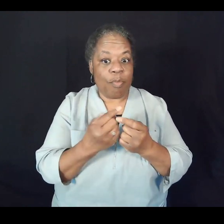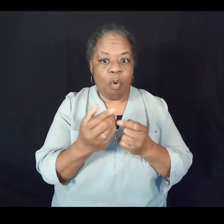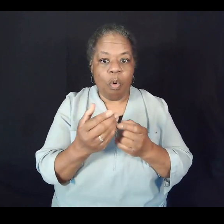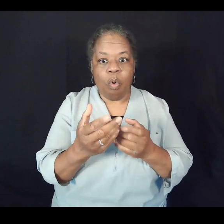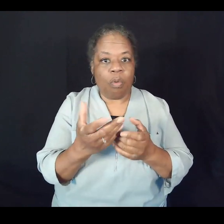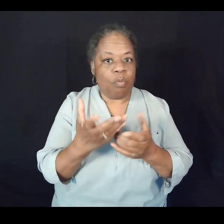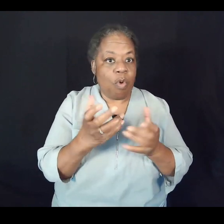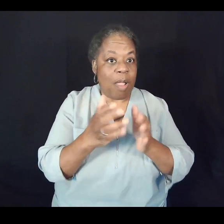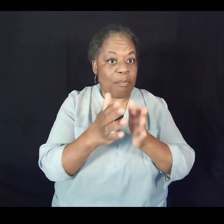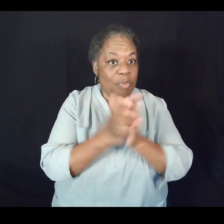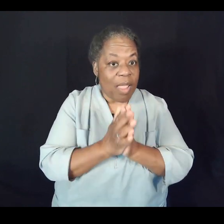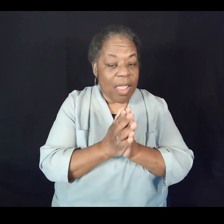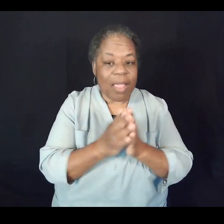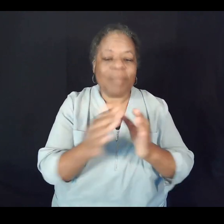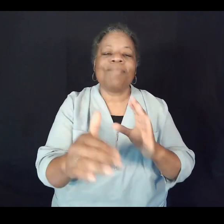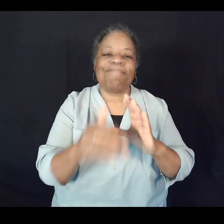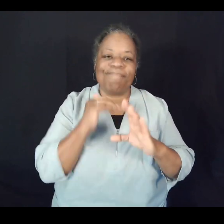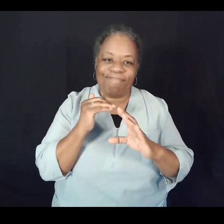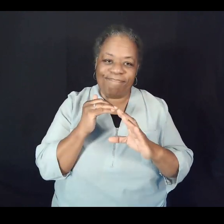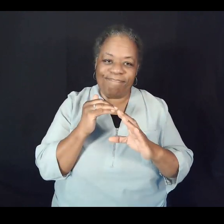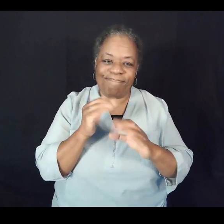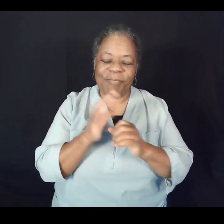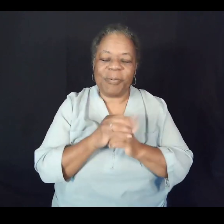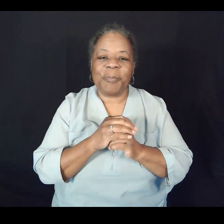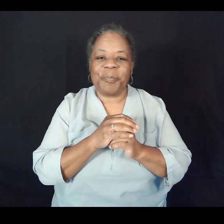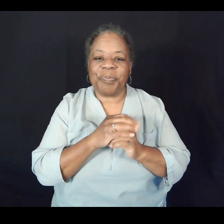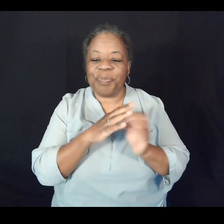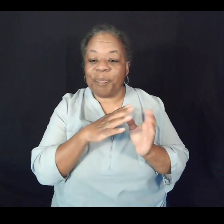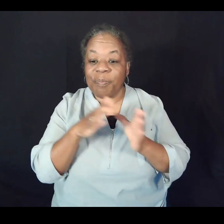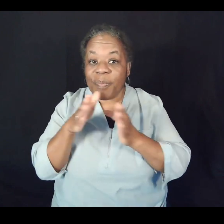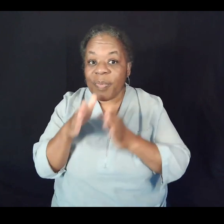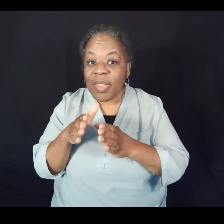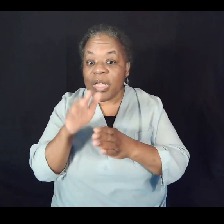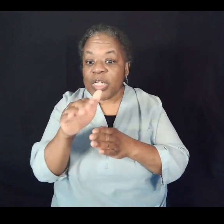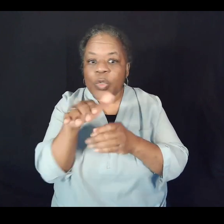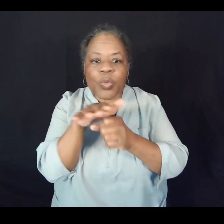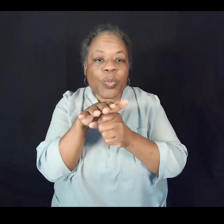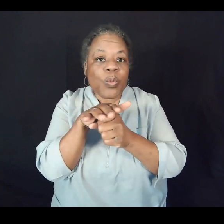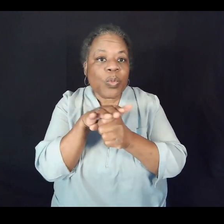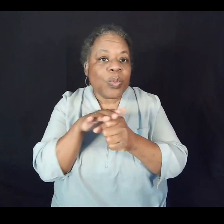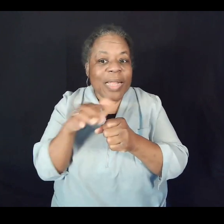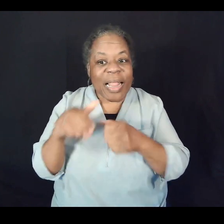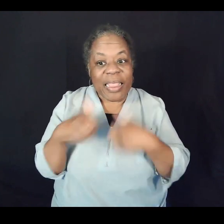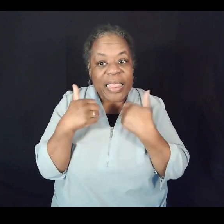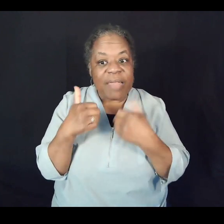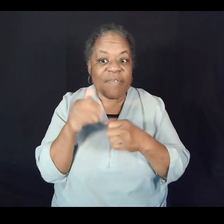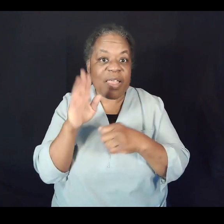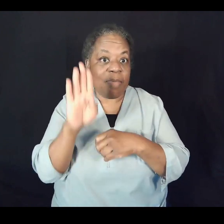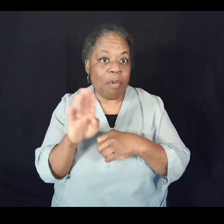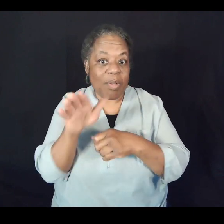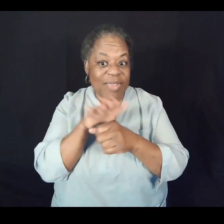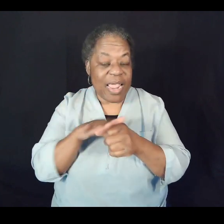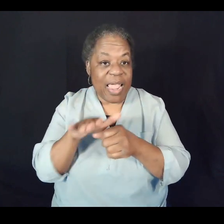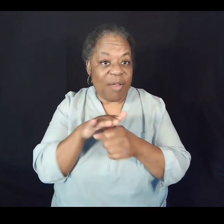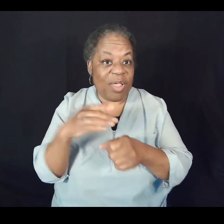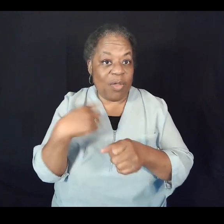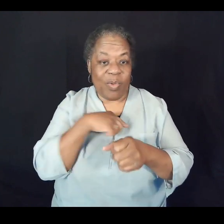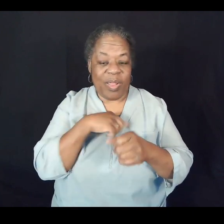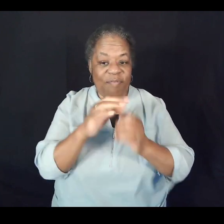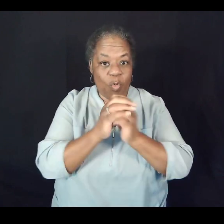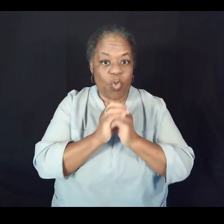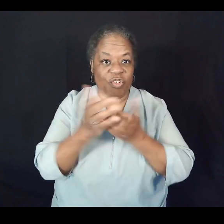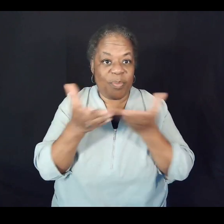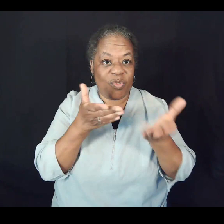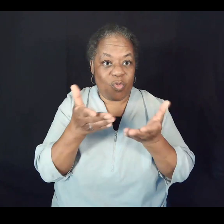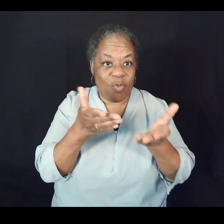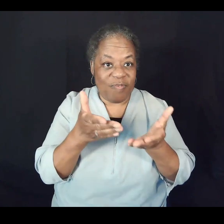well. If you are local to the Boston area, we will be having a worship night in a few weeks here at our Lexington campus. And here's a video from Aaron